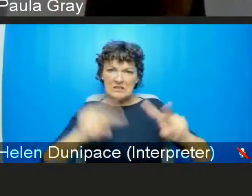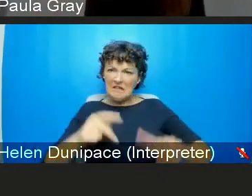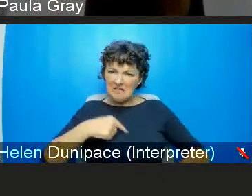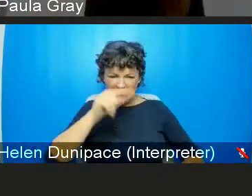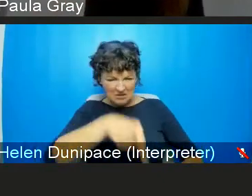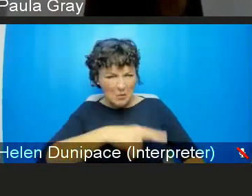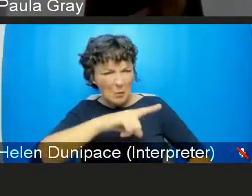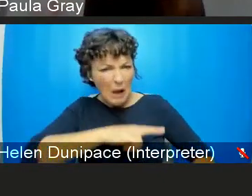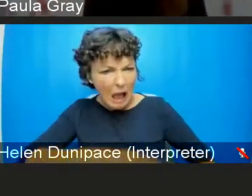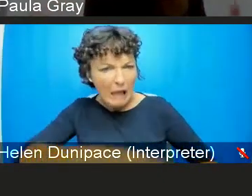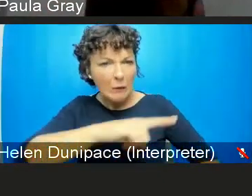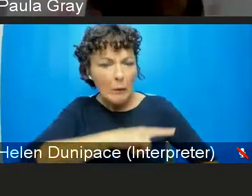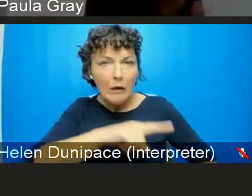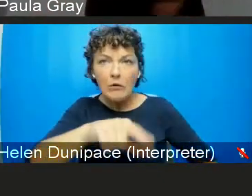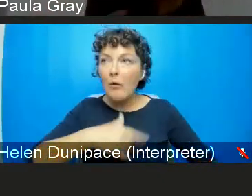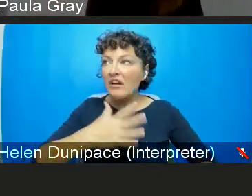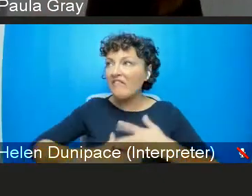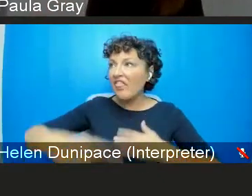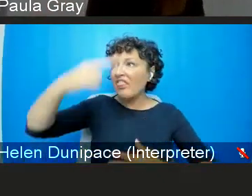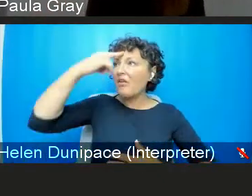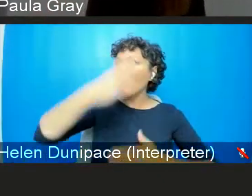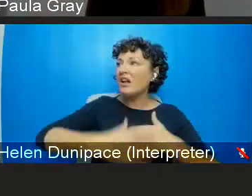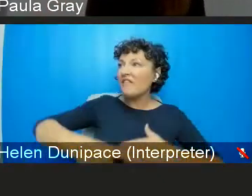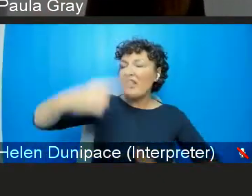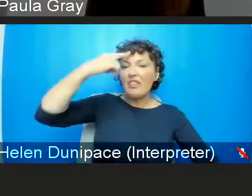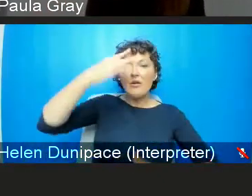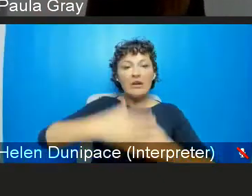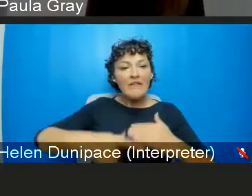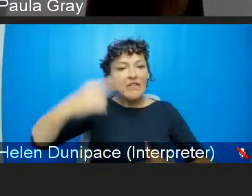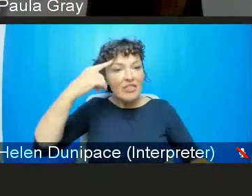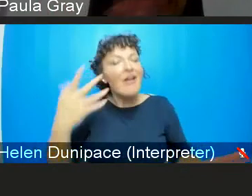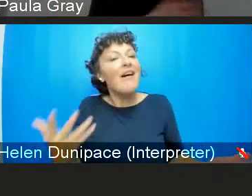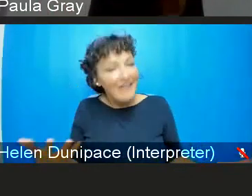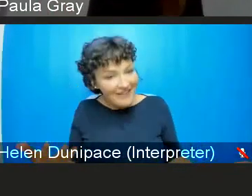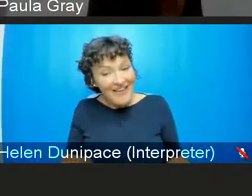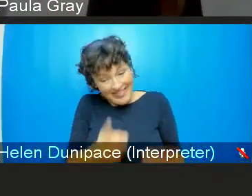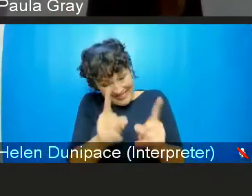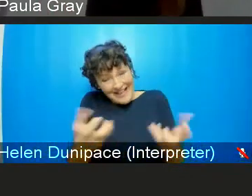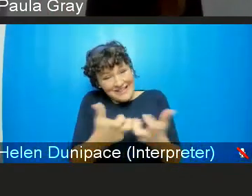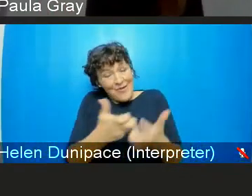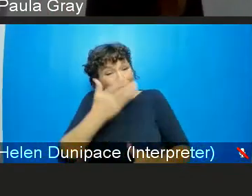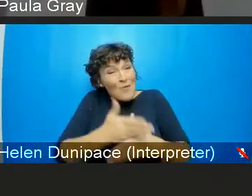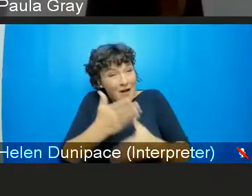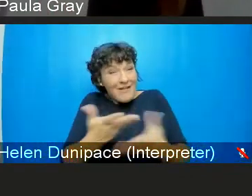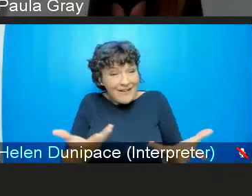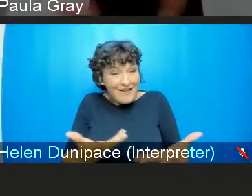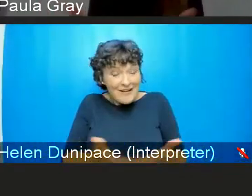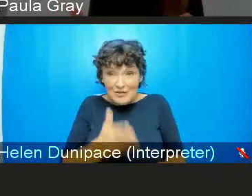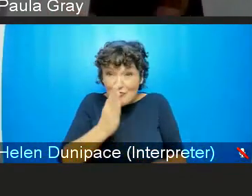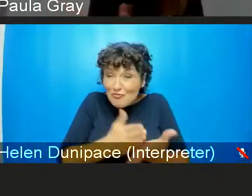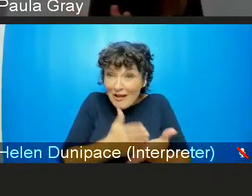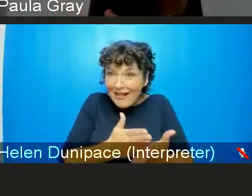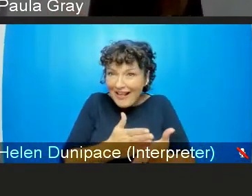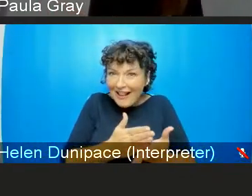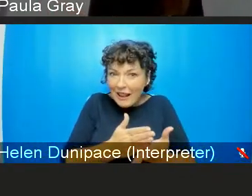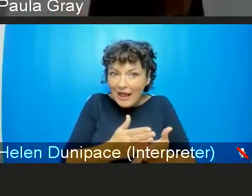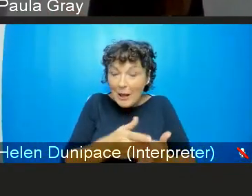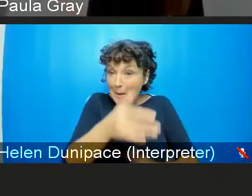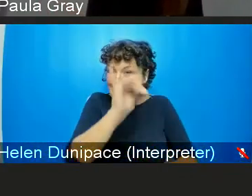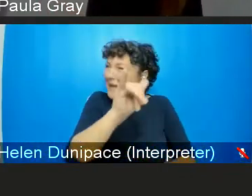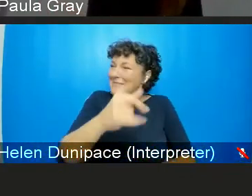generates. Those can speak for, you know, for so much, and actually be much more important than what you were, you know, what you've necessarily been